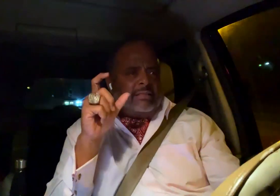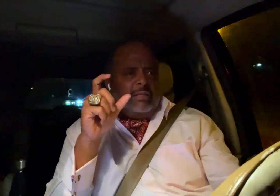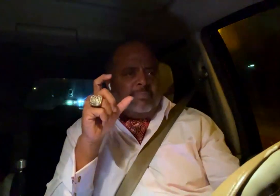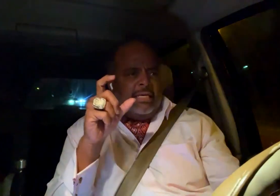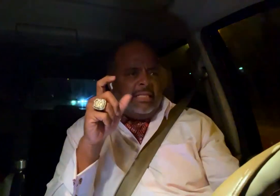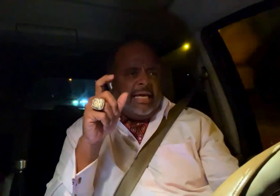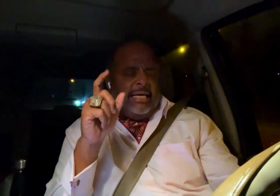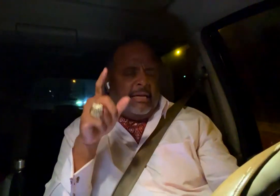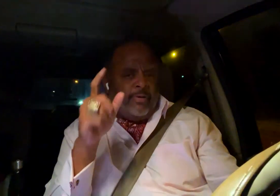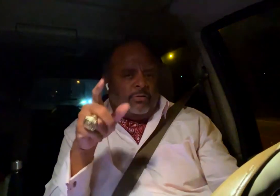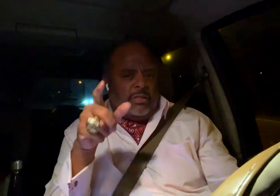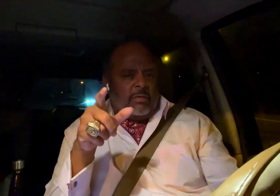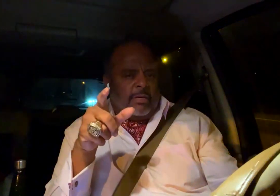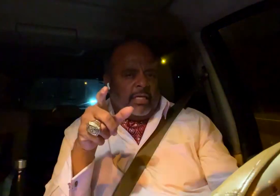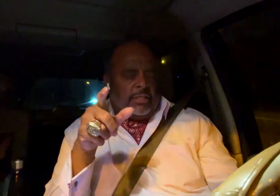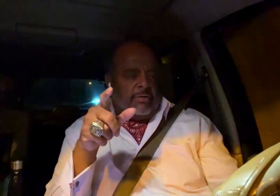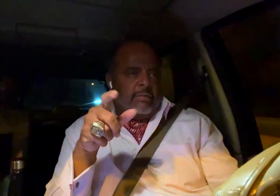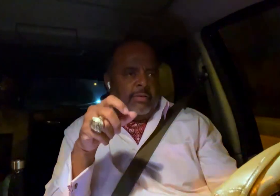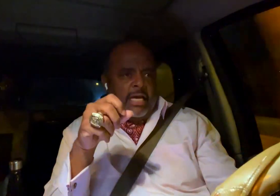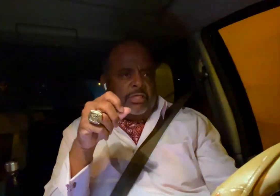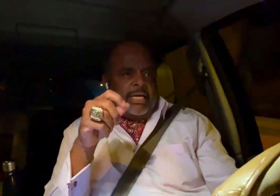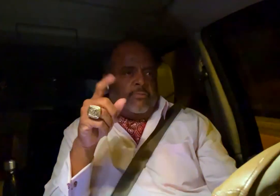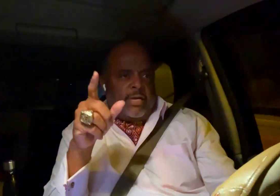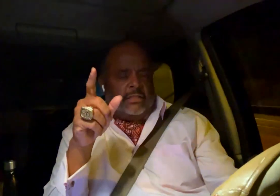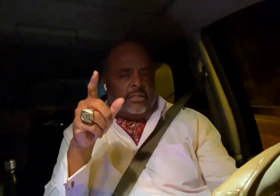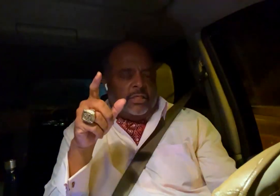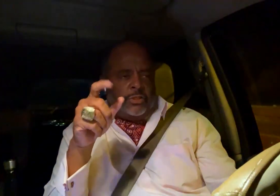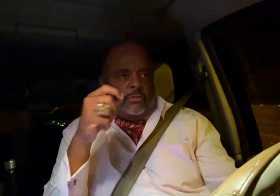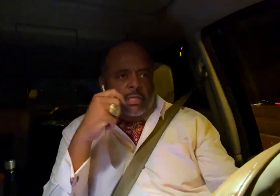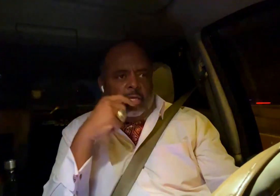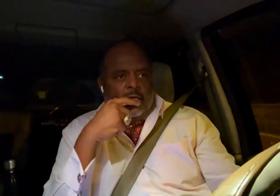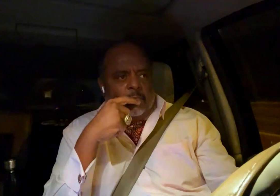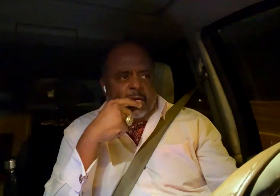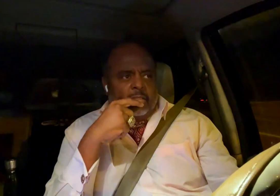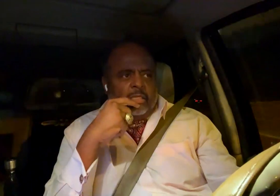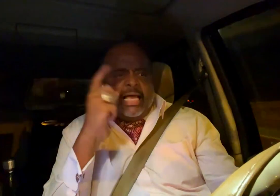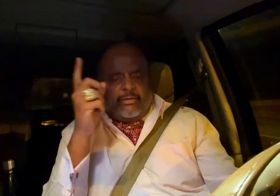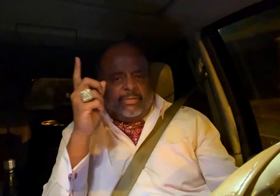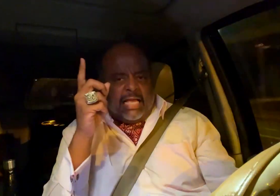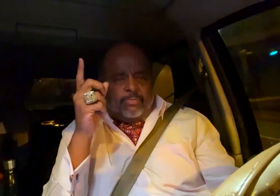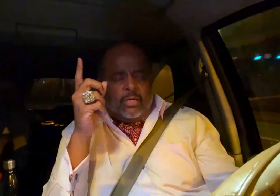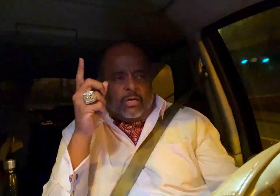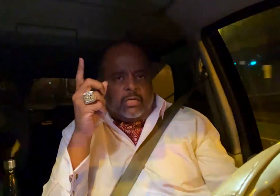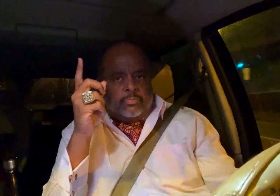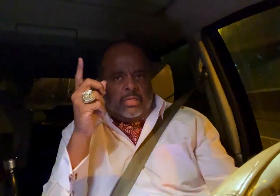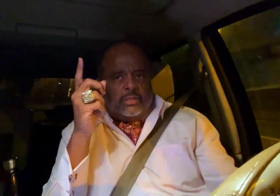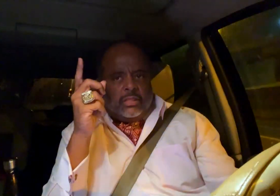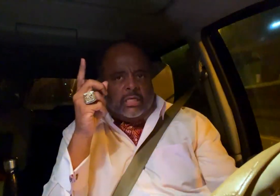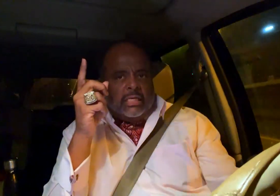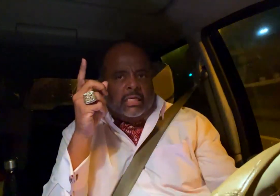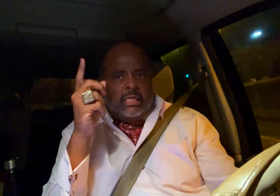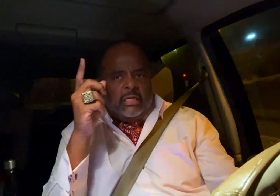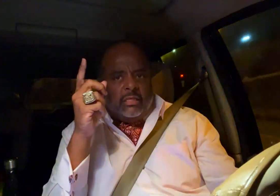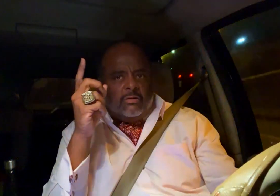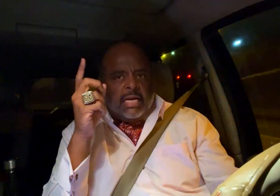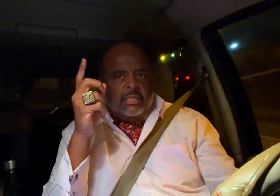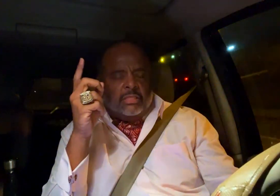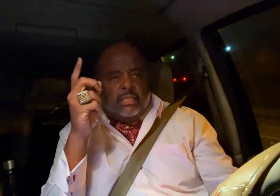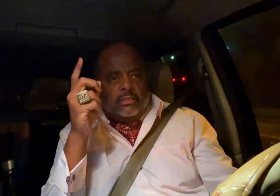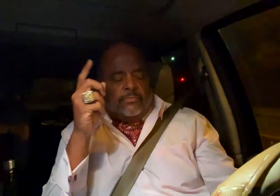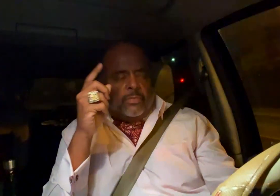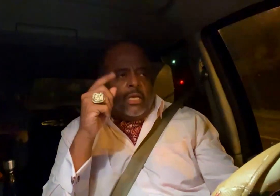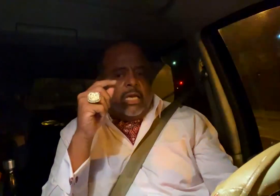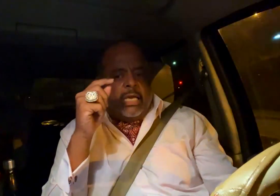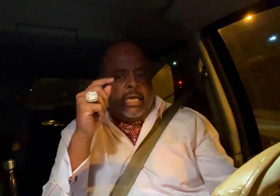talk about something that, and I posted something on my Instagram page, and I raised this issue about the lack of Black PR companies in the